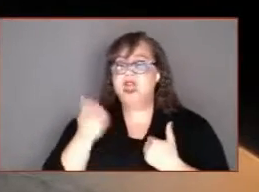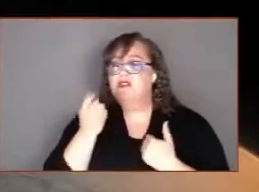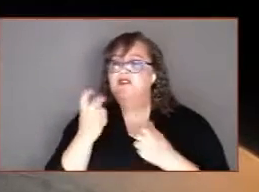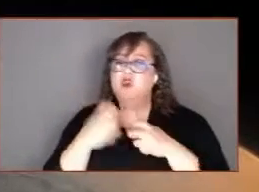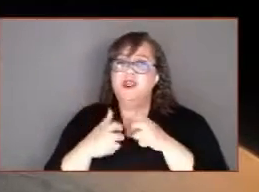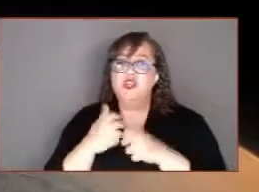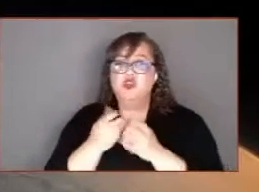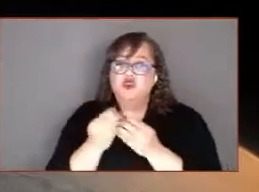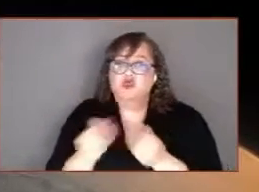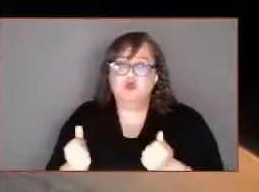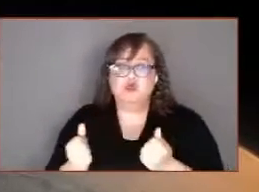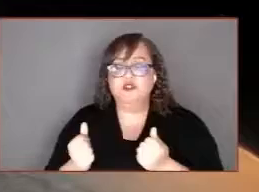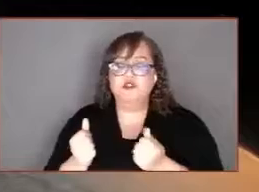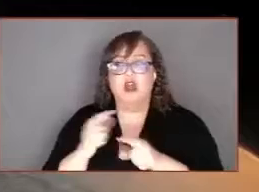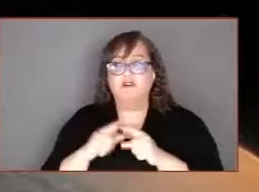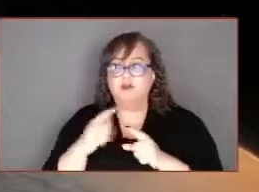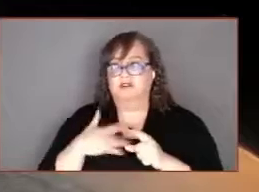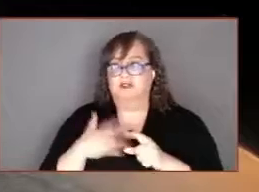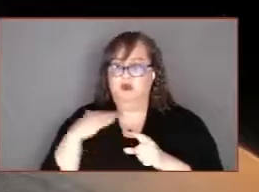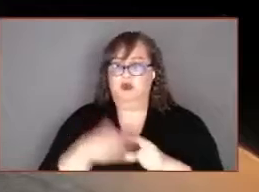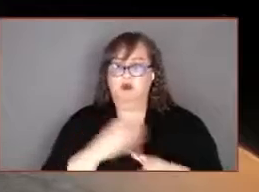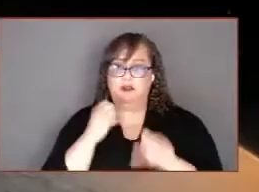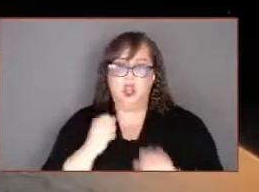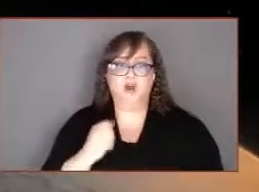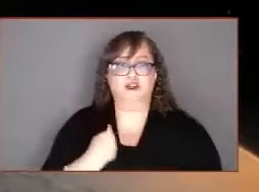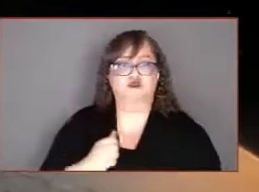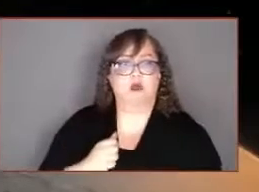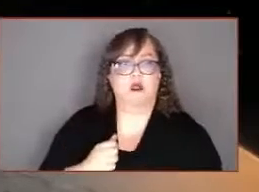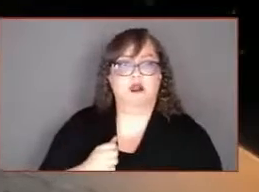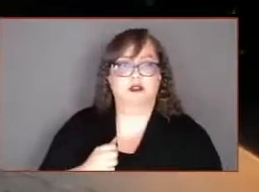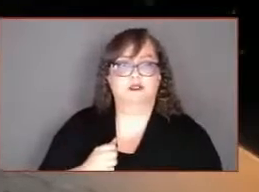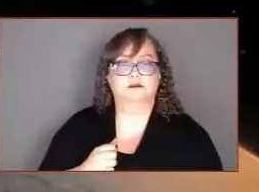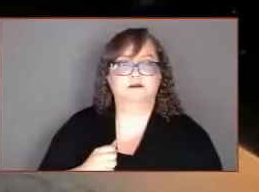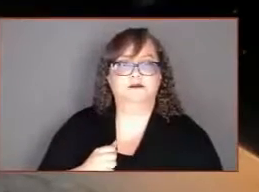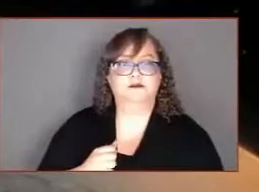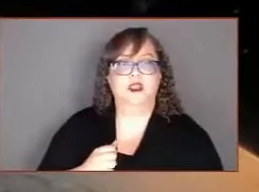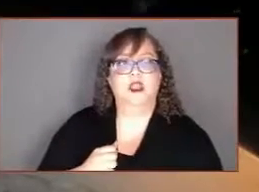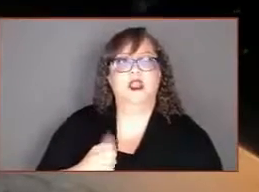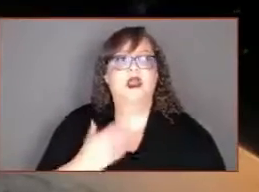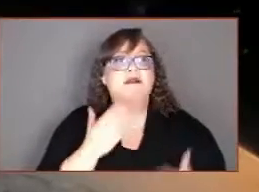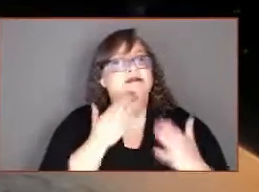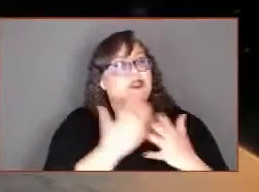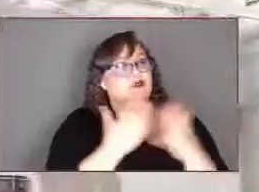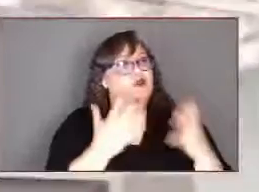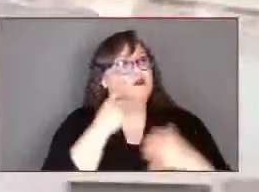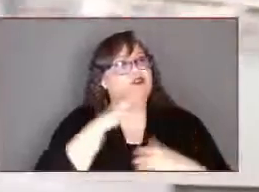We'll be rooting for you. Thanks so much for your time. I'll let you get back to it. Thank you. It's been a pleasure. Yeah. Let's go over here. We've got one more